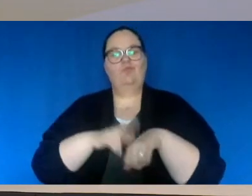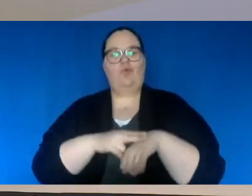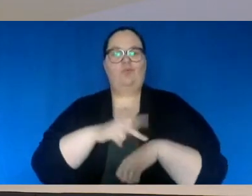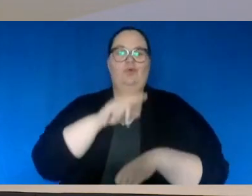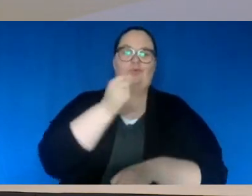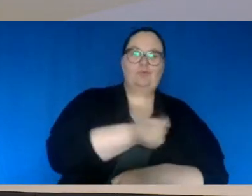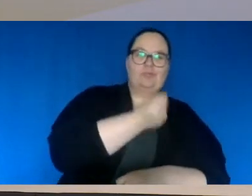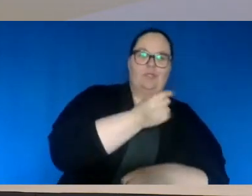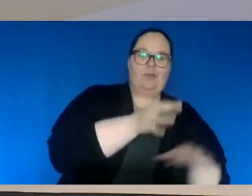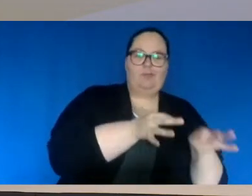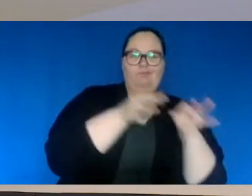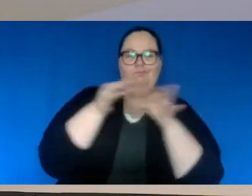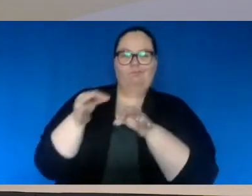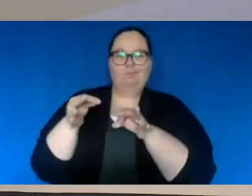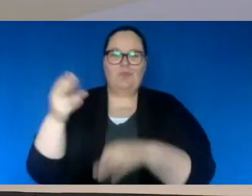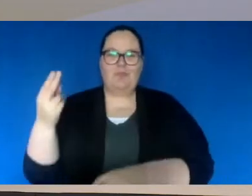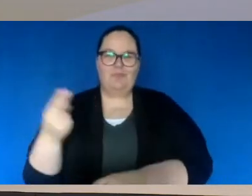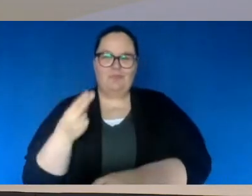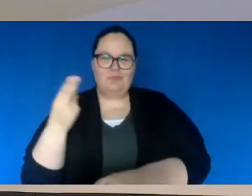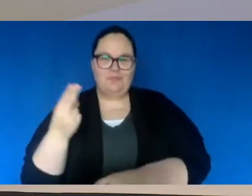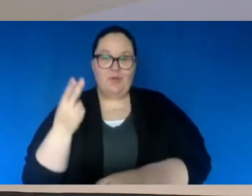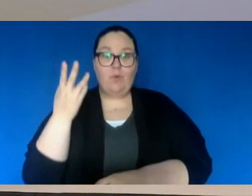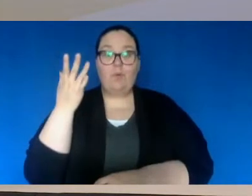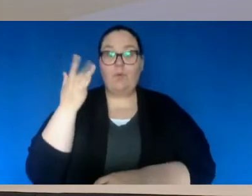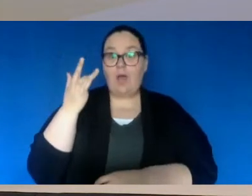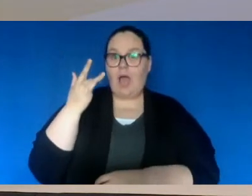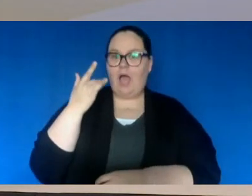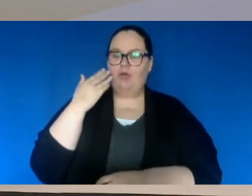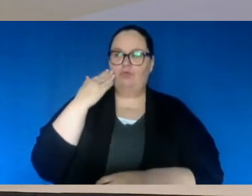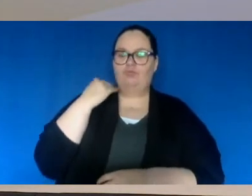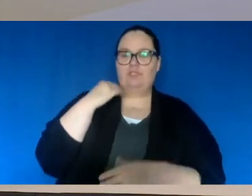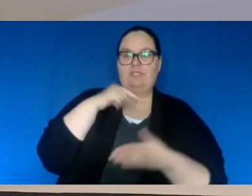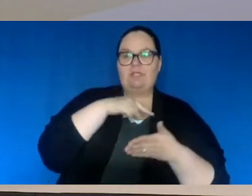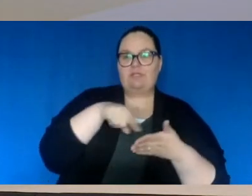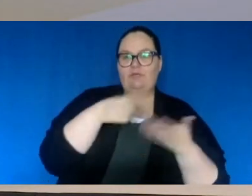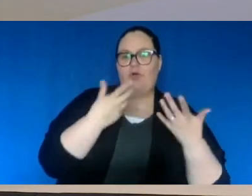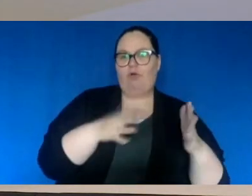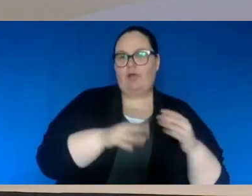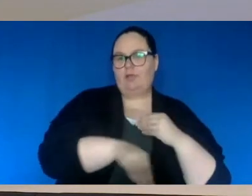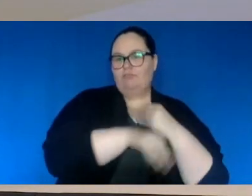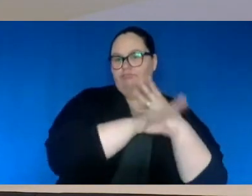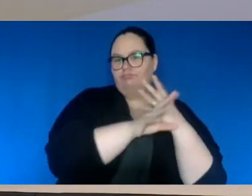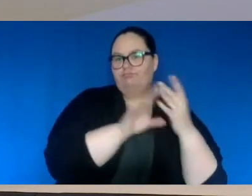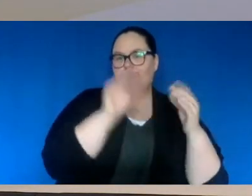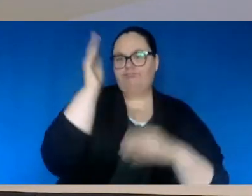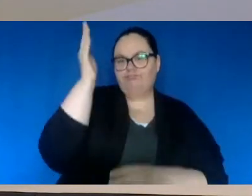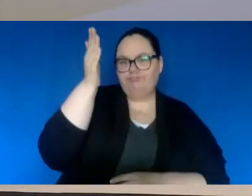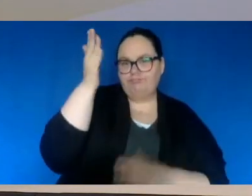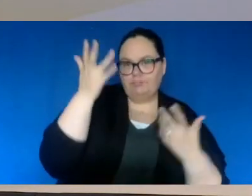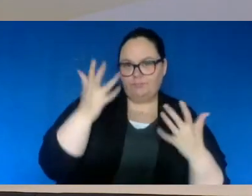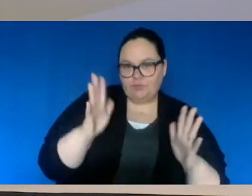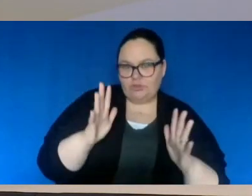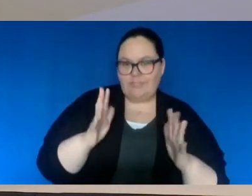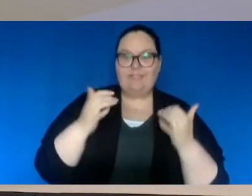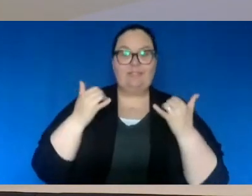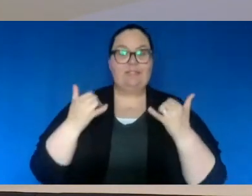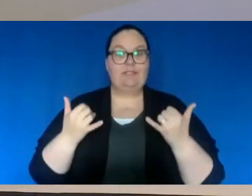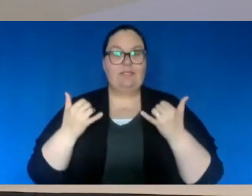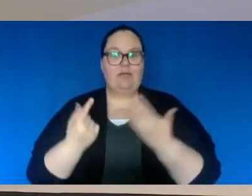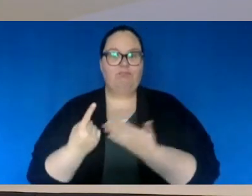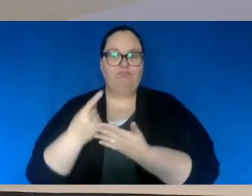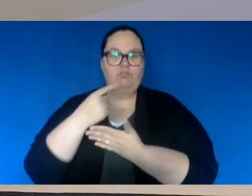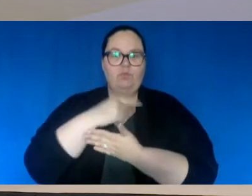Thursday because we had been out earlier in the week. Today, I'm going to review the